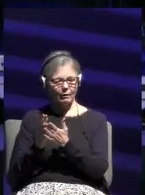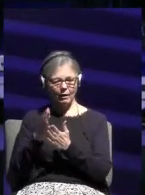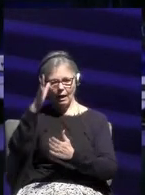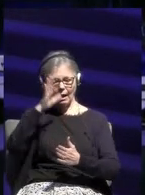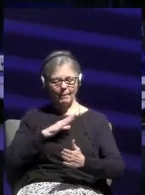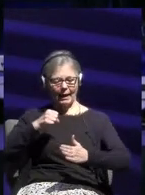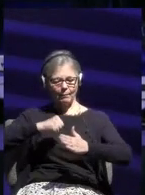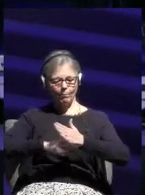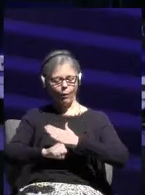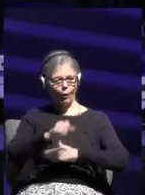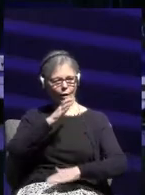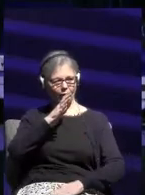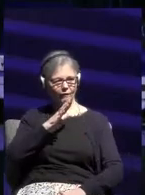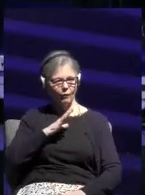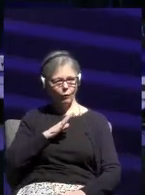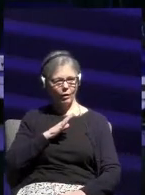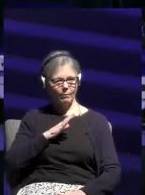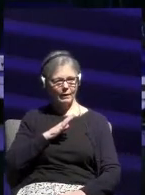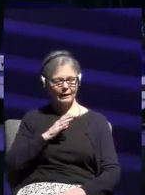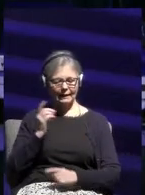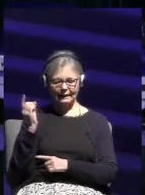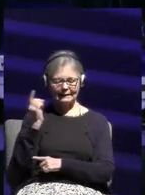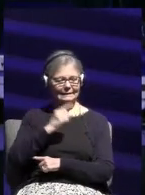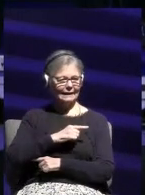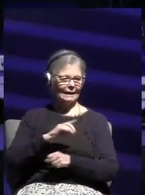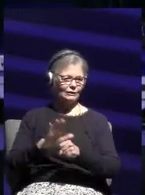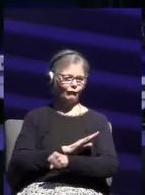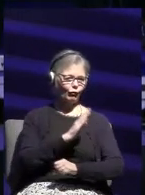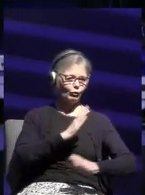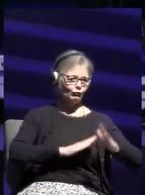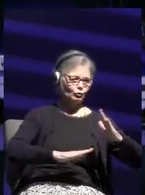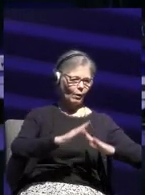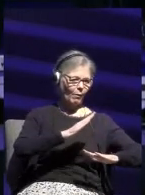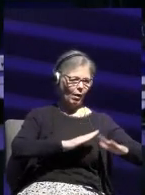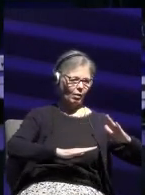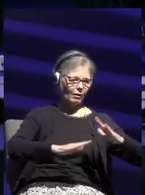woman, days are full of trouble.